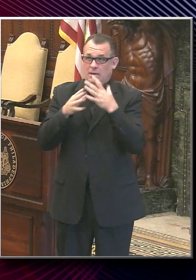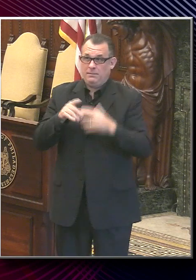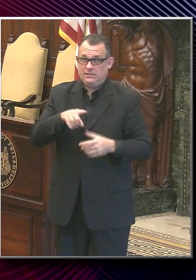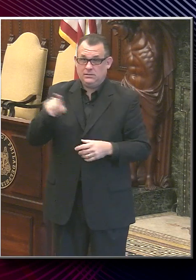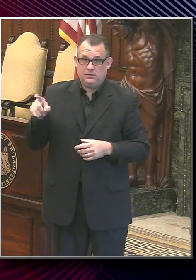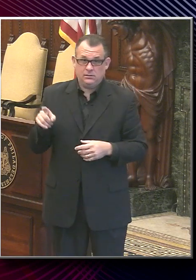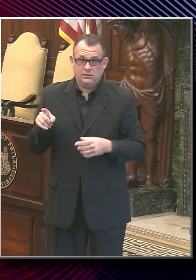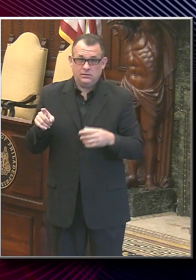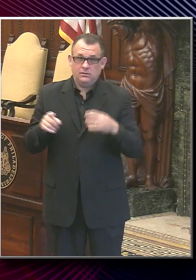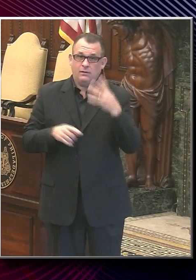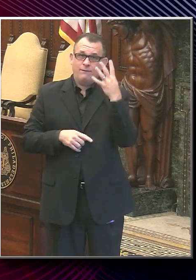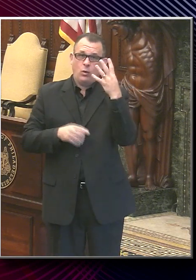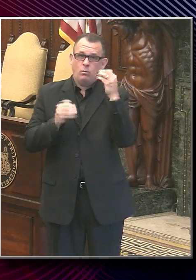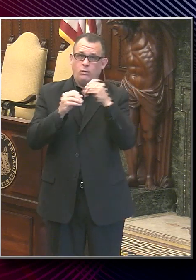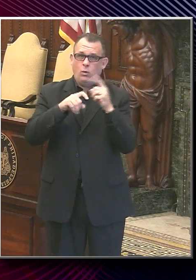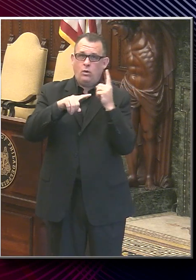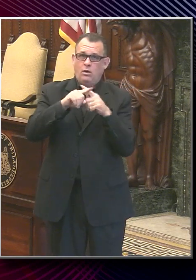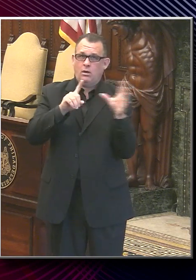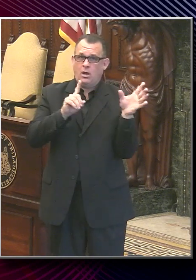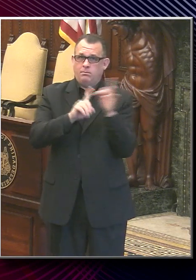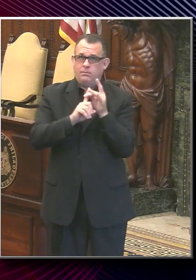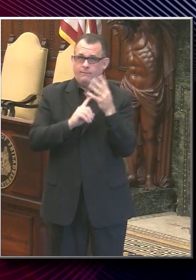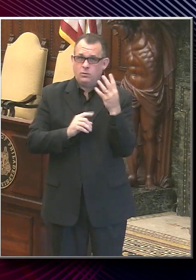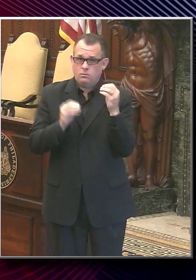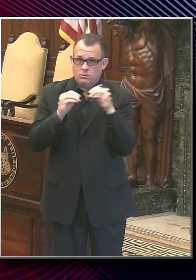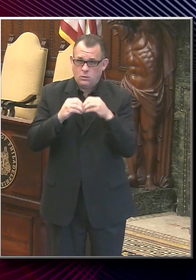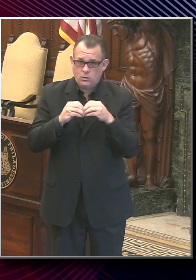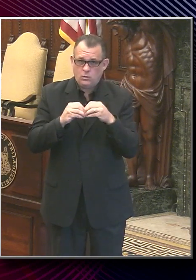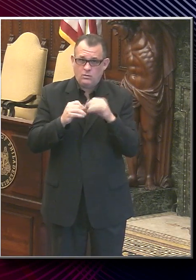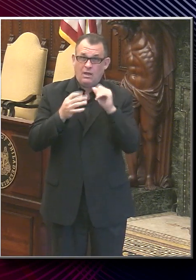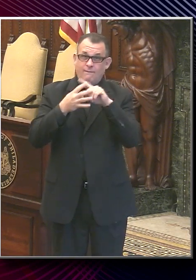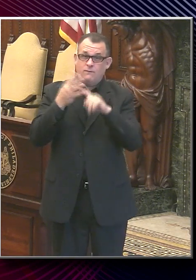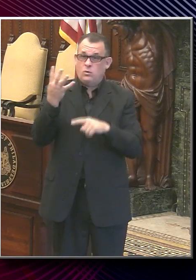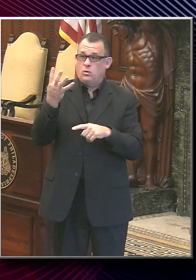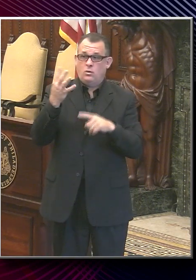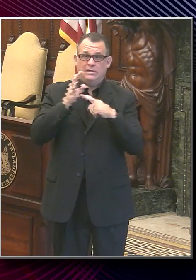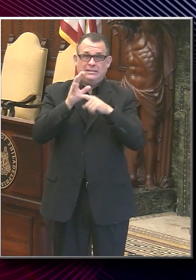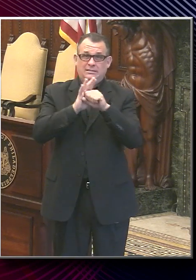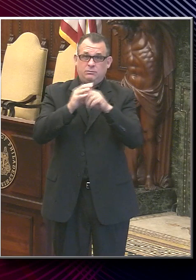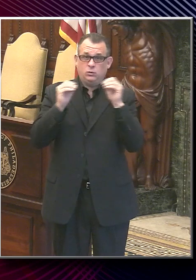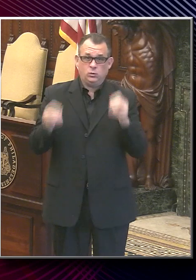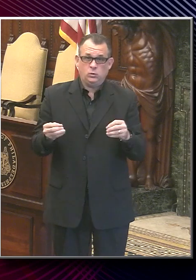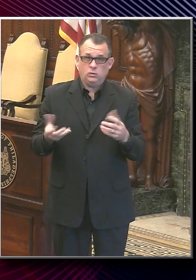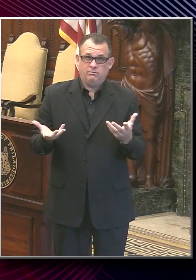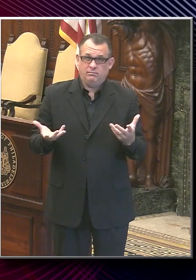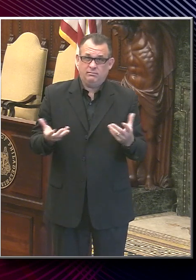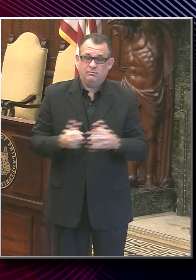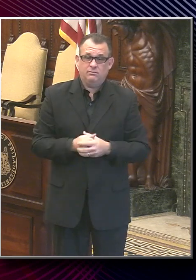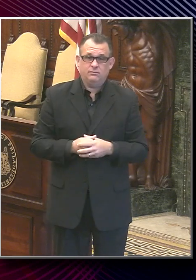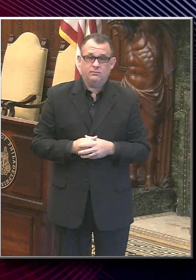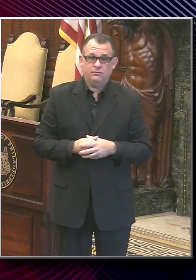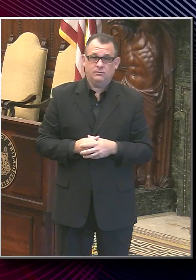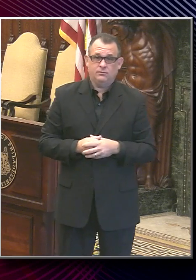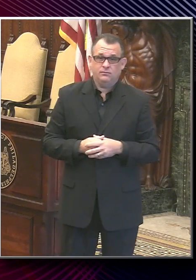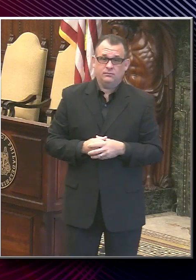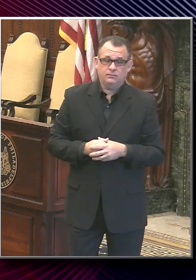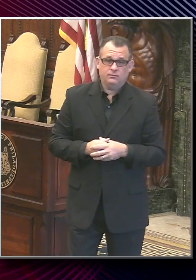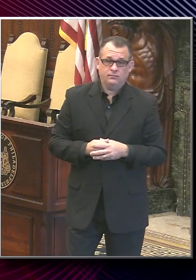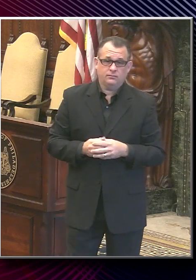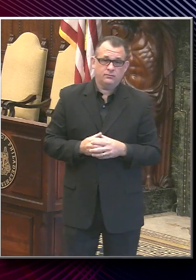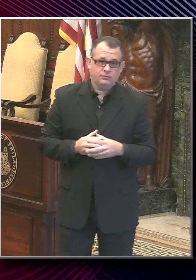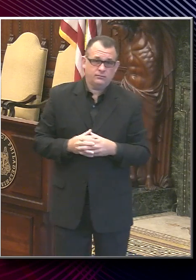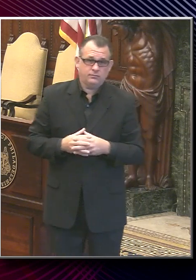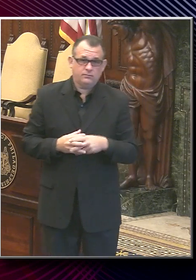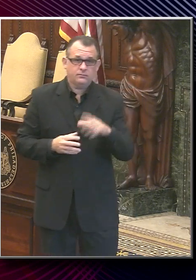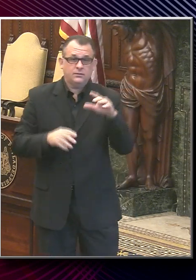4 others tested positive. None of those 4 others had symptoms, or other ones are still fine. As far as our testing